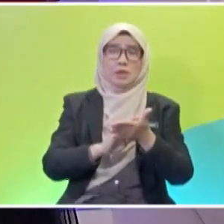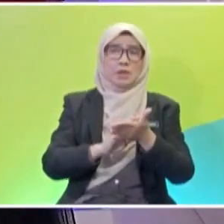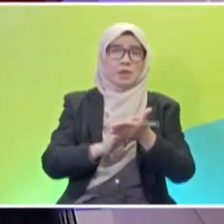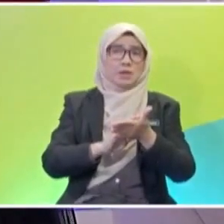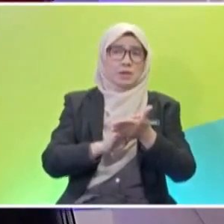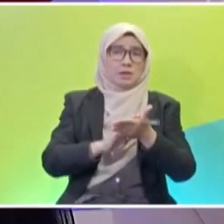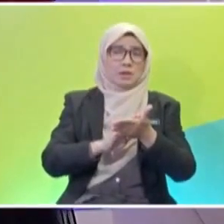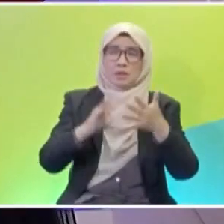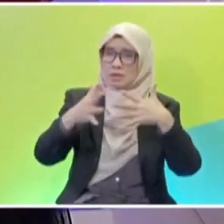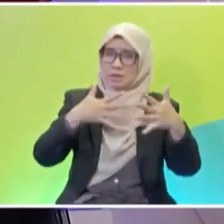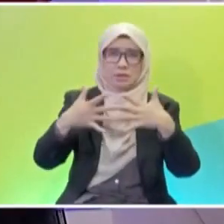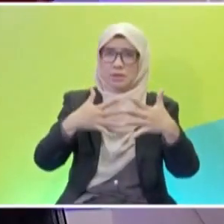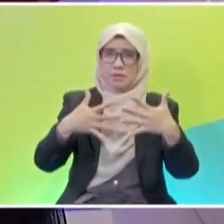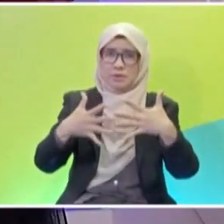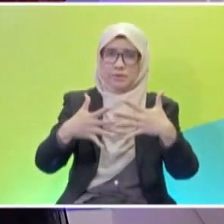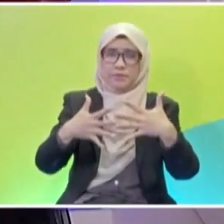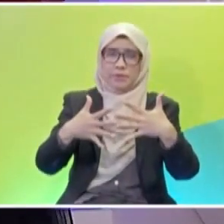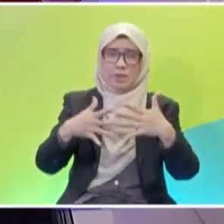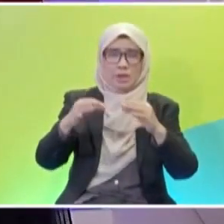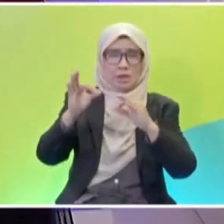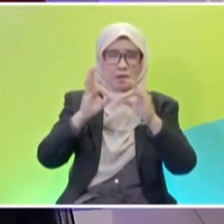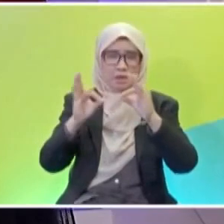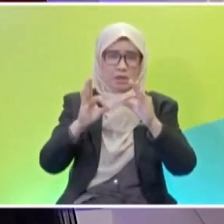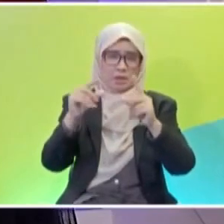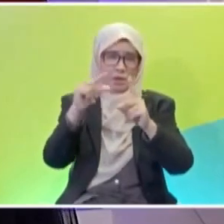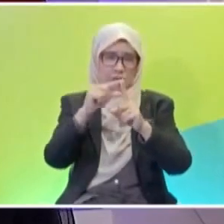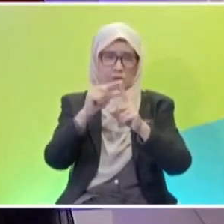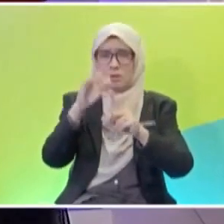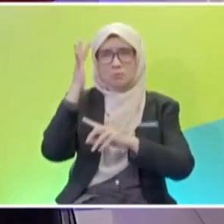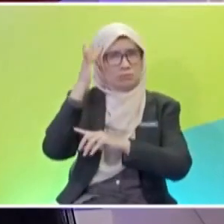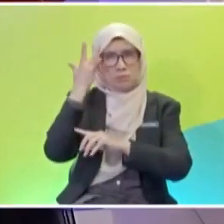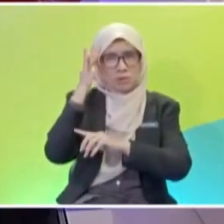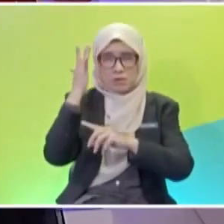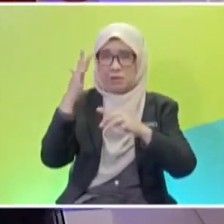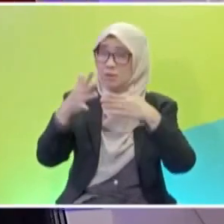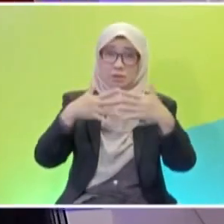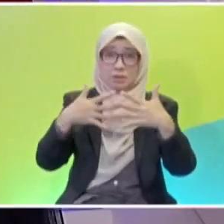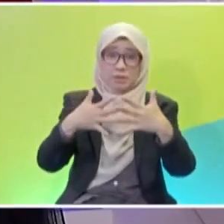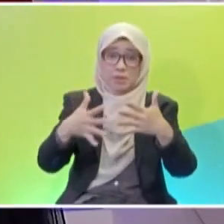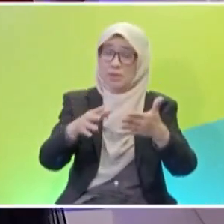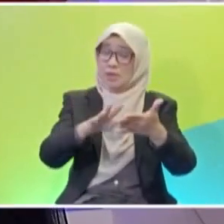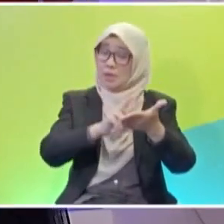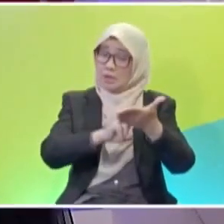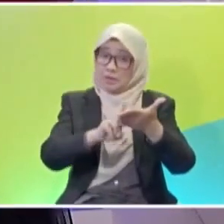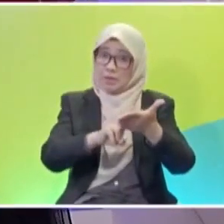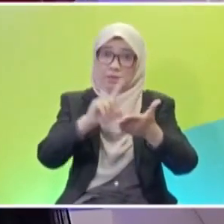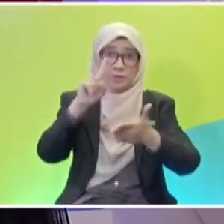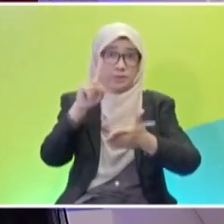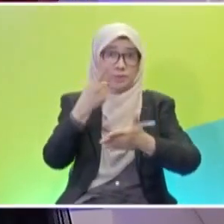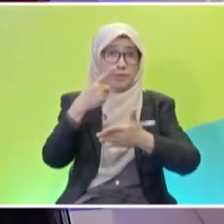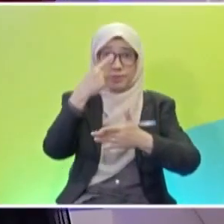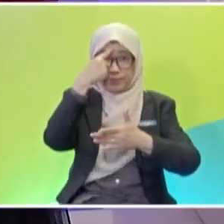find it a daunting task to read because first of all, when they see five or six paragraphs, they